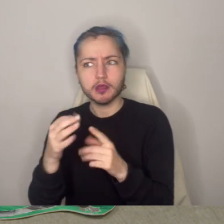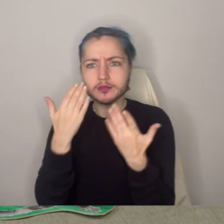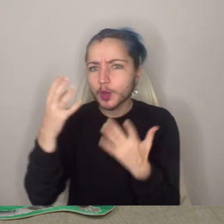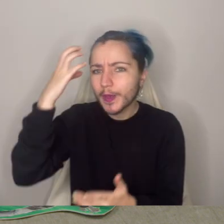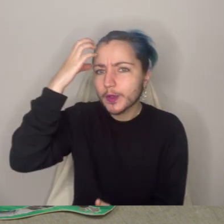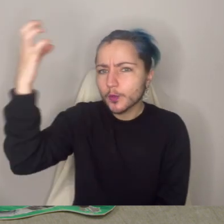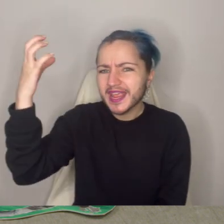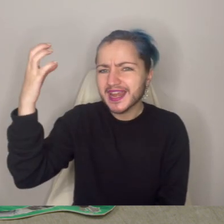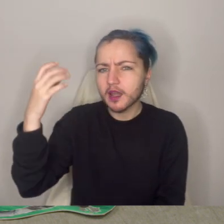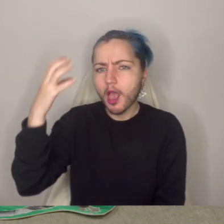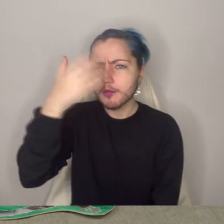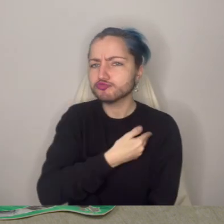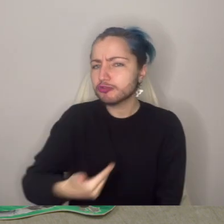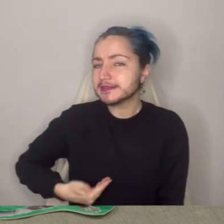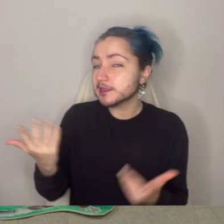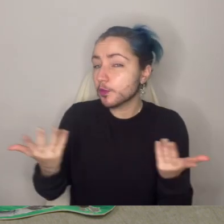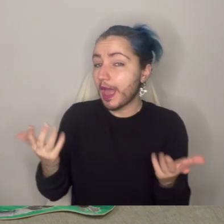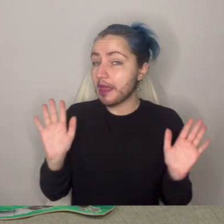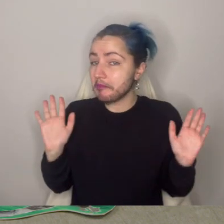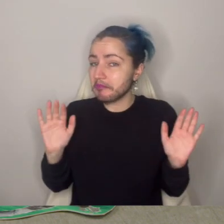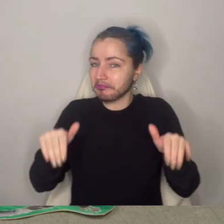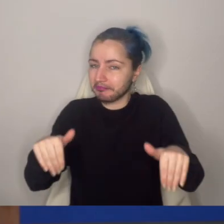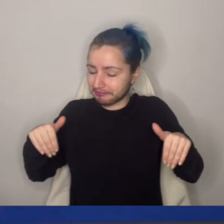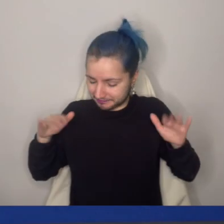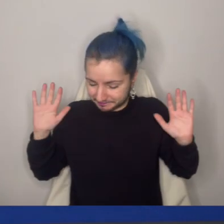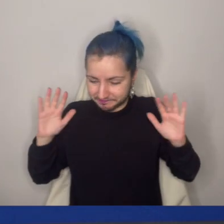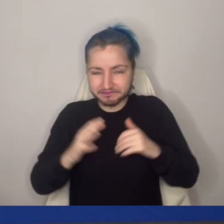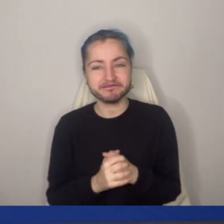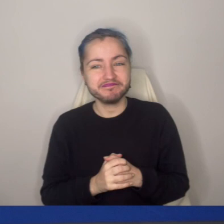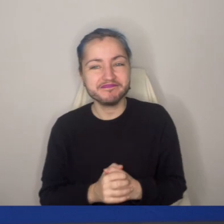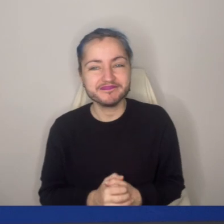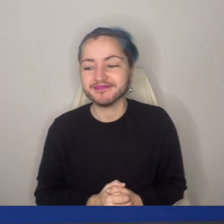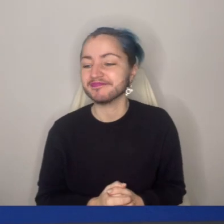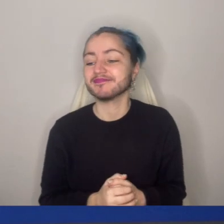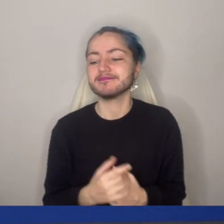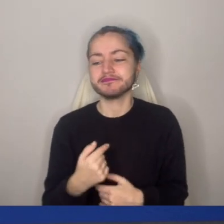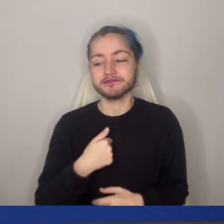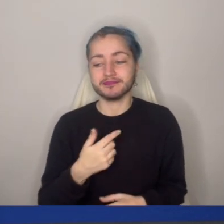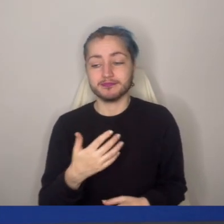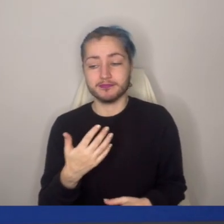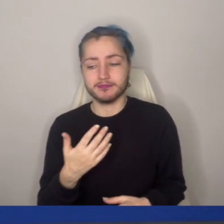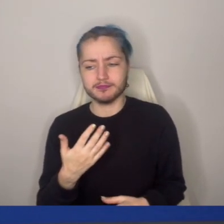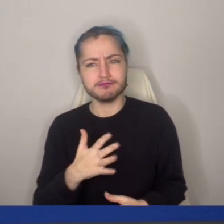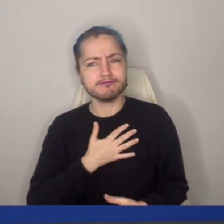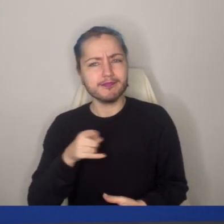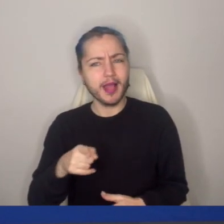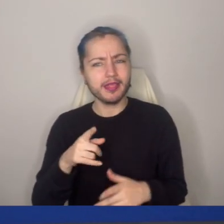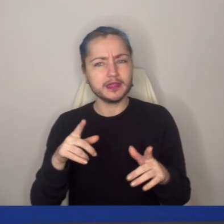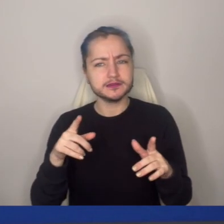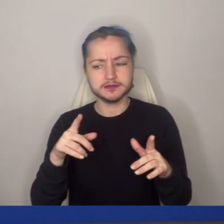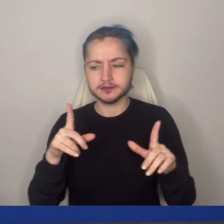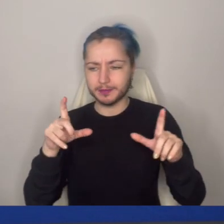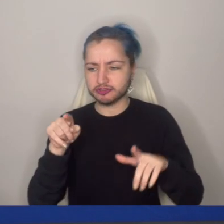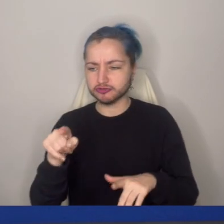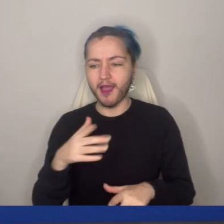but that's that on that. So what I really liked about this picture was